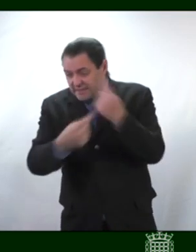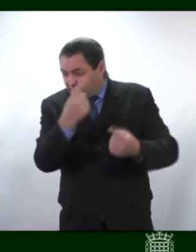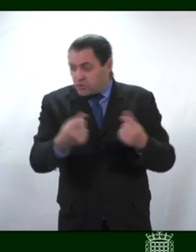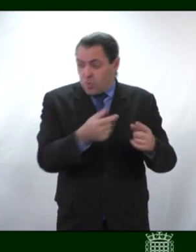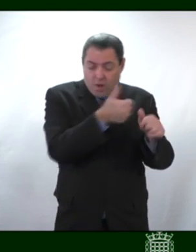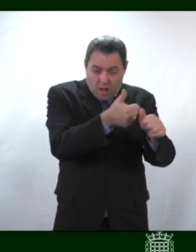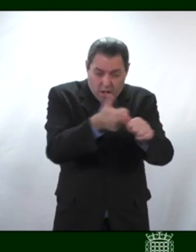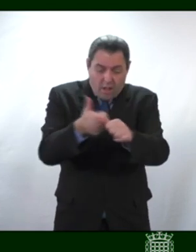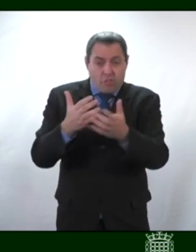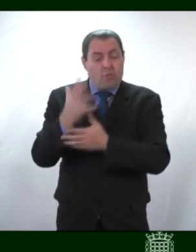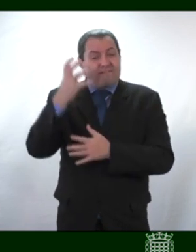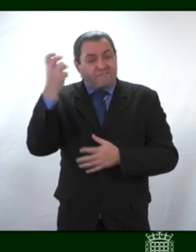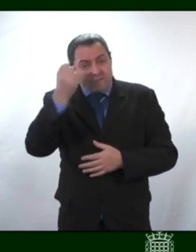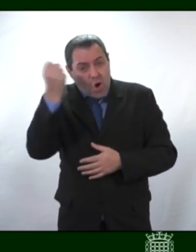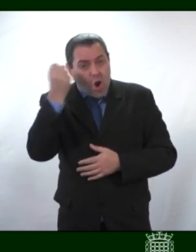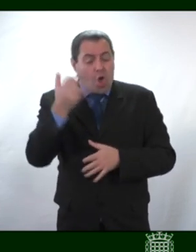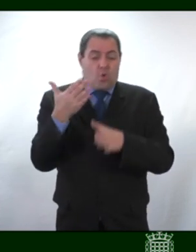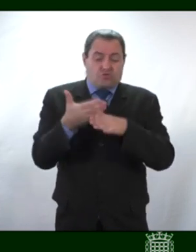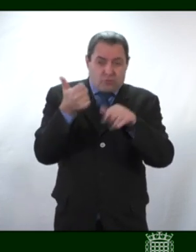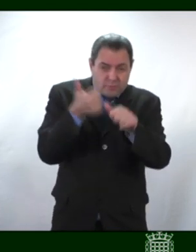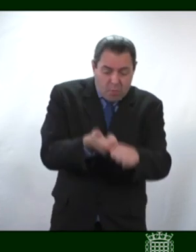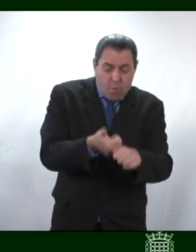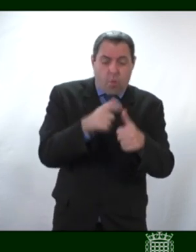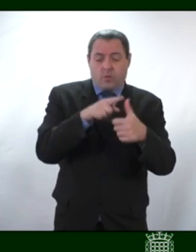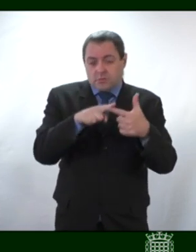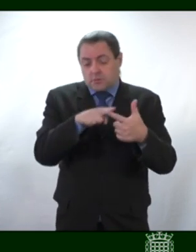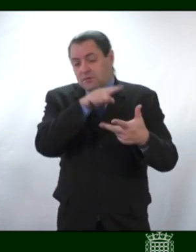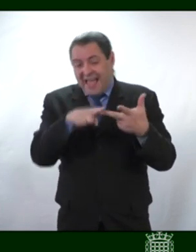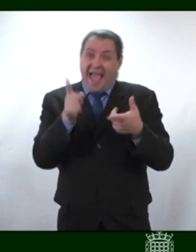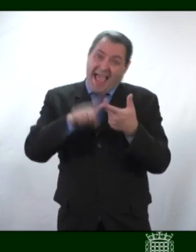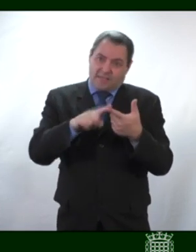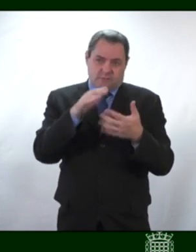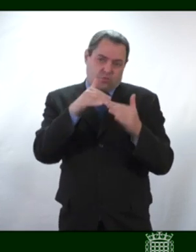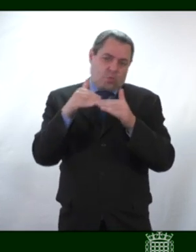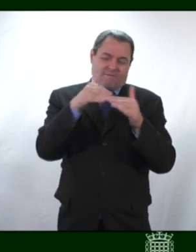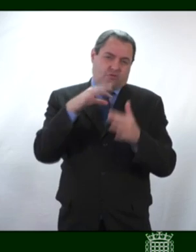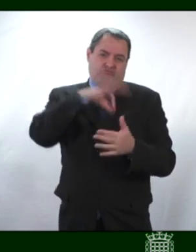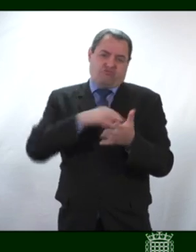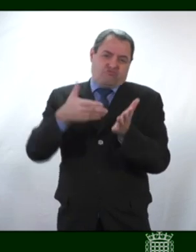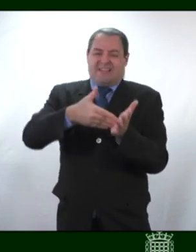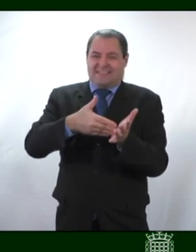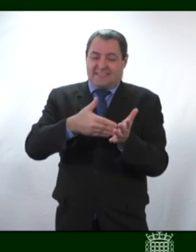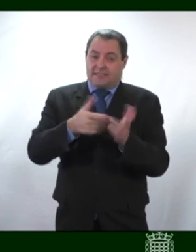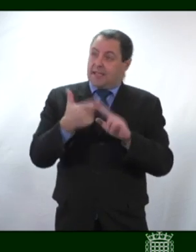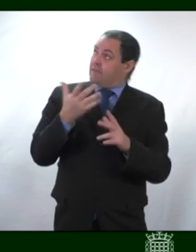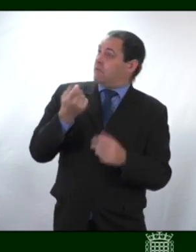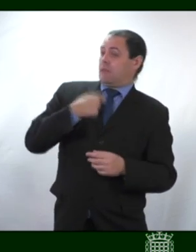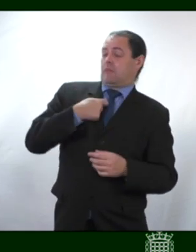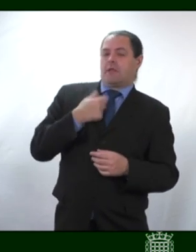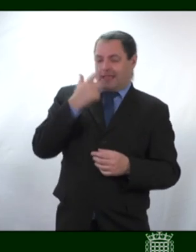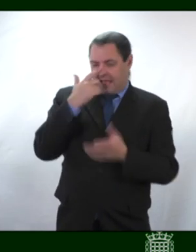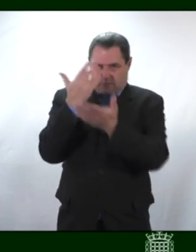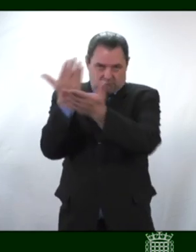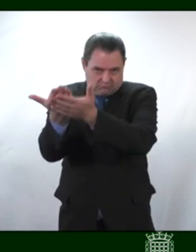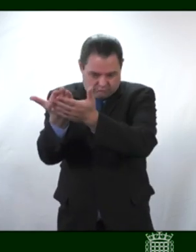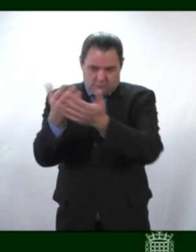through the furlough scheme and the job support scheme, and of course universal credit, which is available to all those who lose their jobs and people